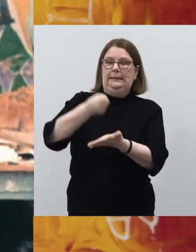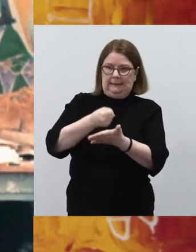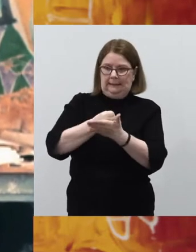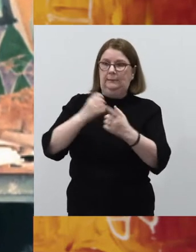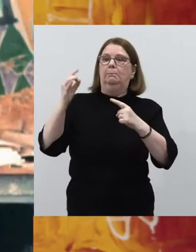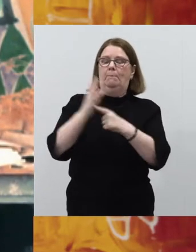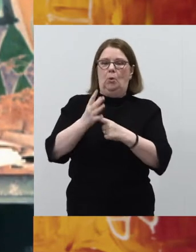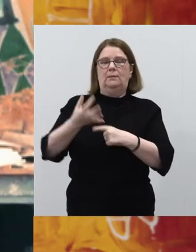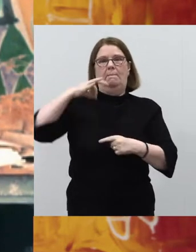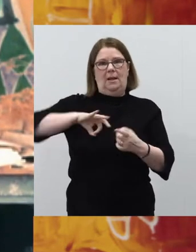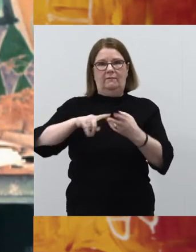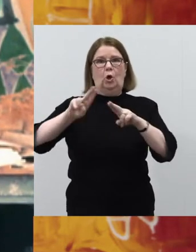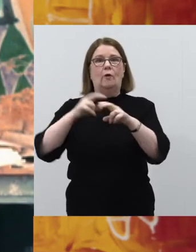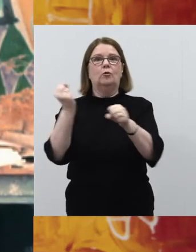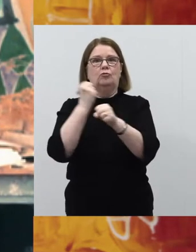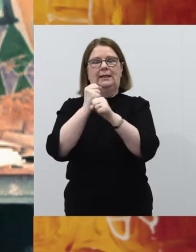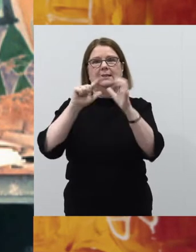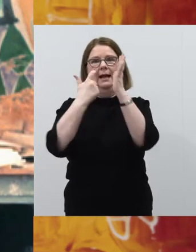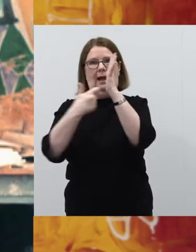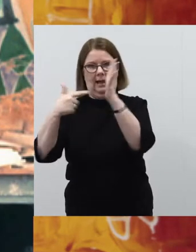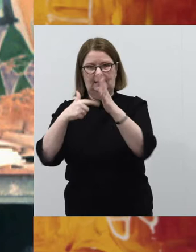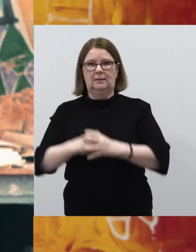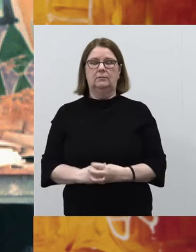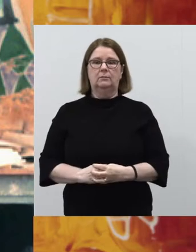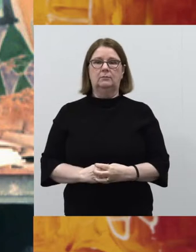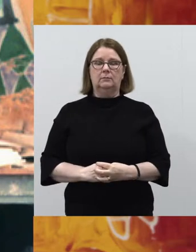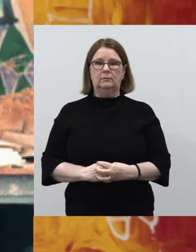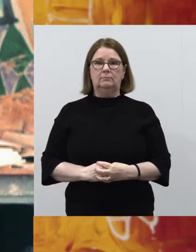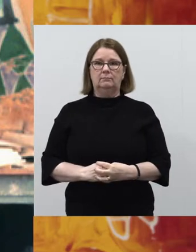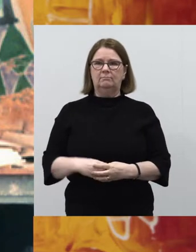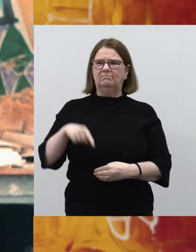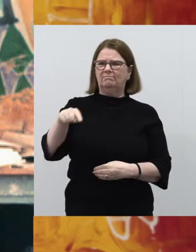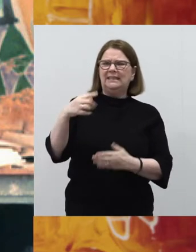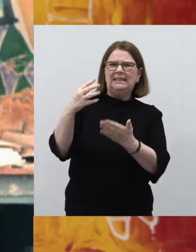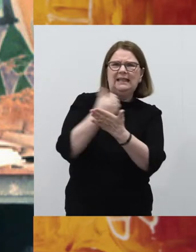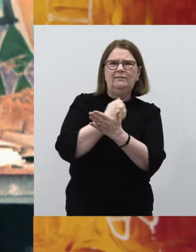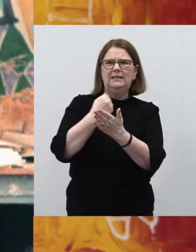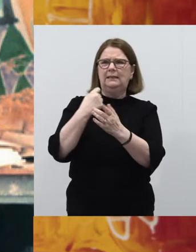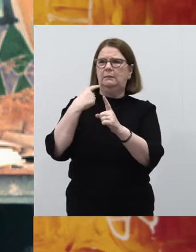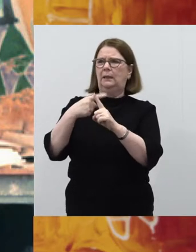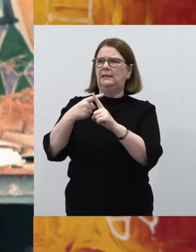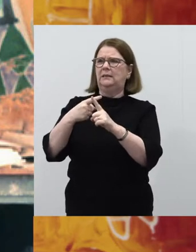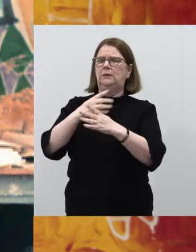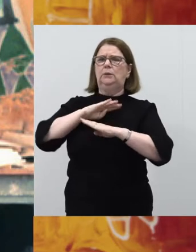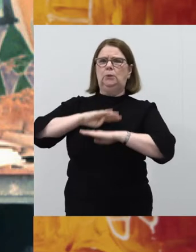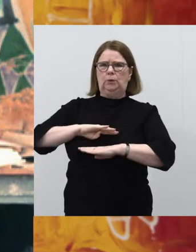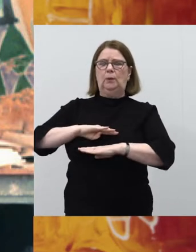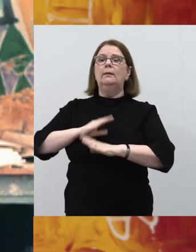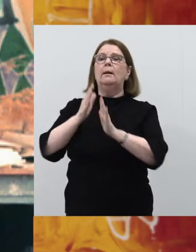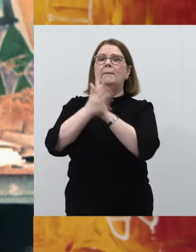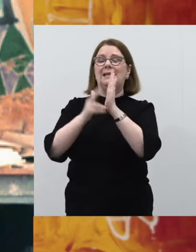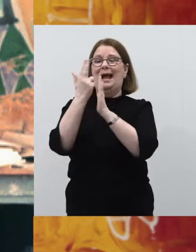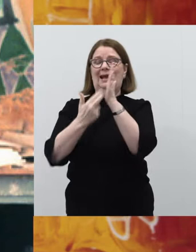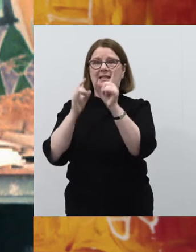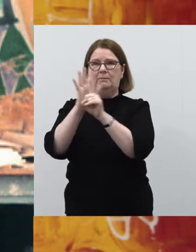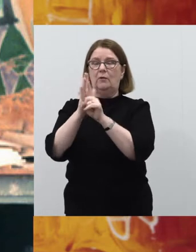And taking control is then one of the fundamental benefits of creating artworks. This security and